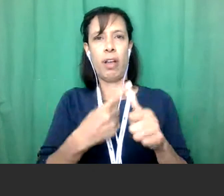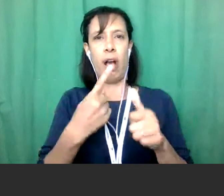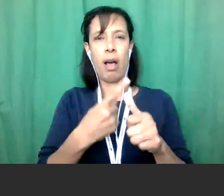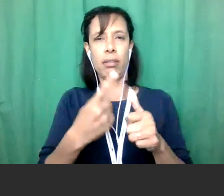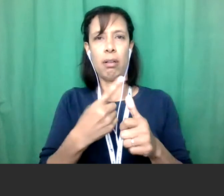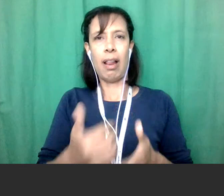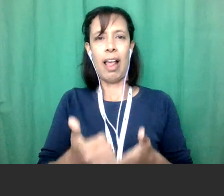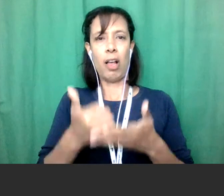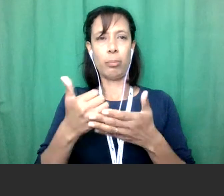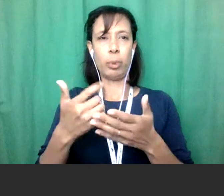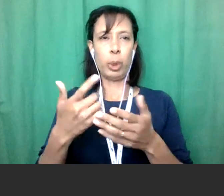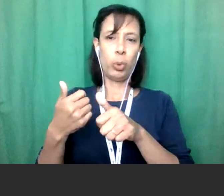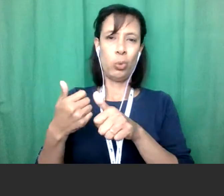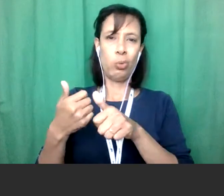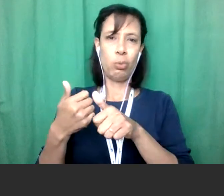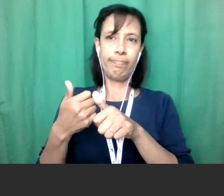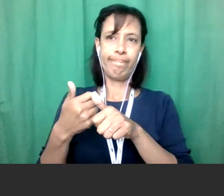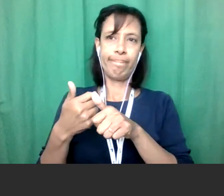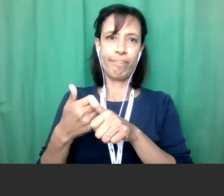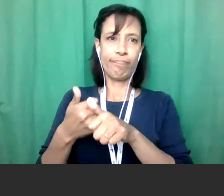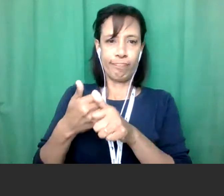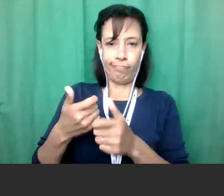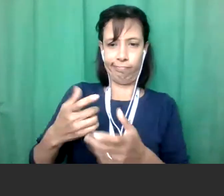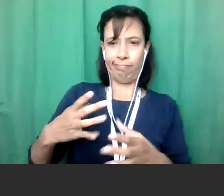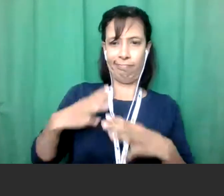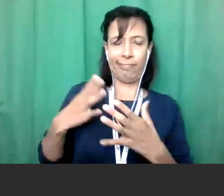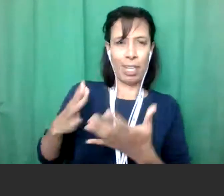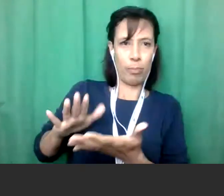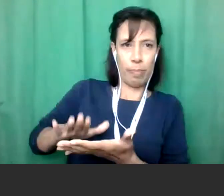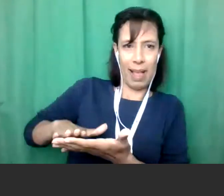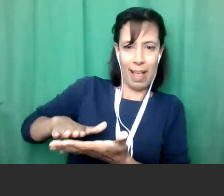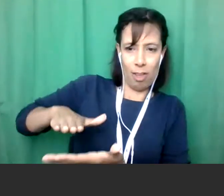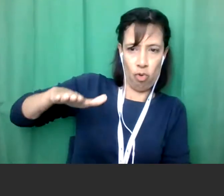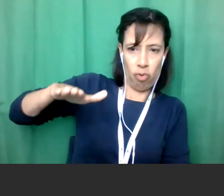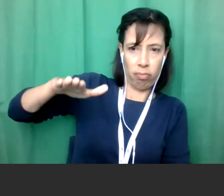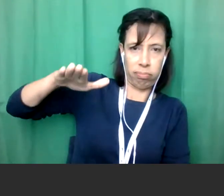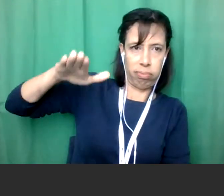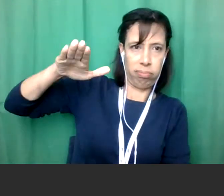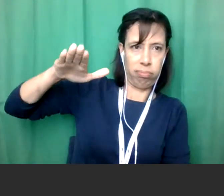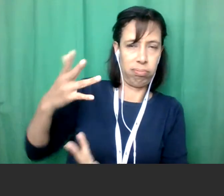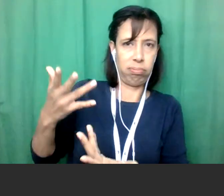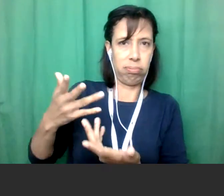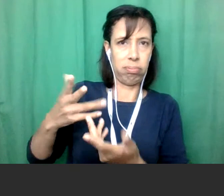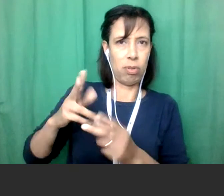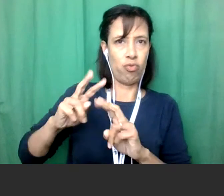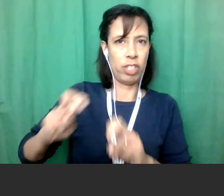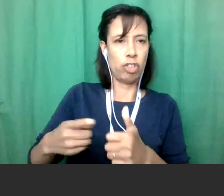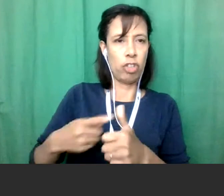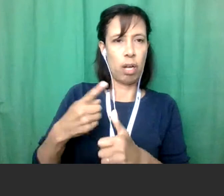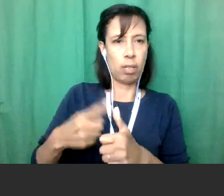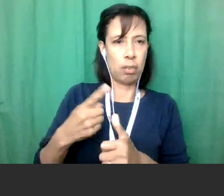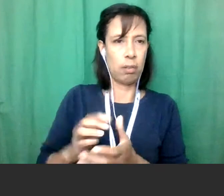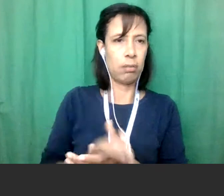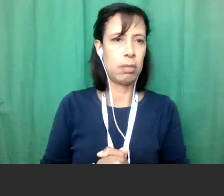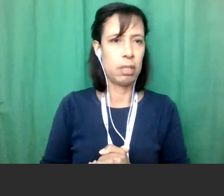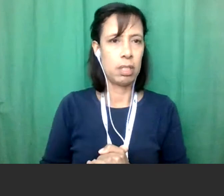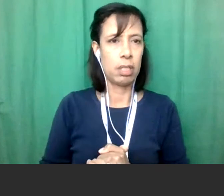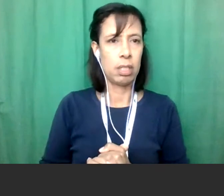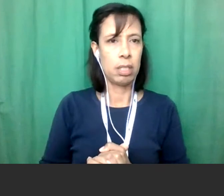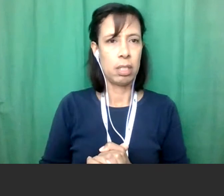Let me just stop share. Yes, we would expect you to have the use of literature in